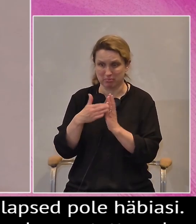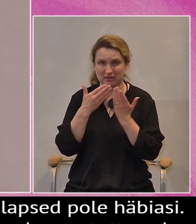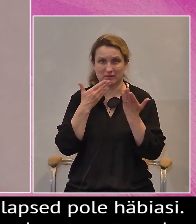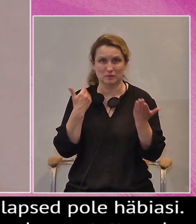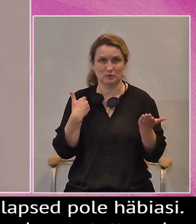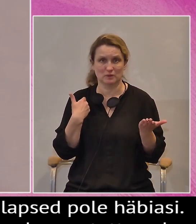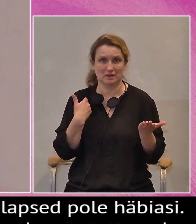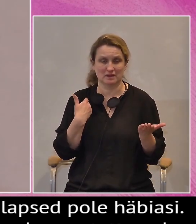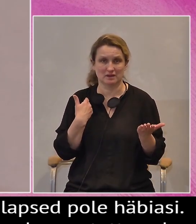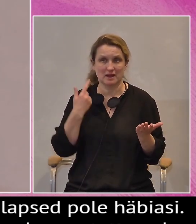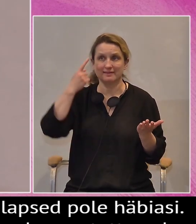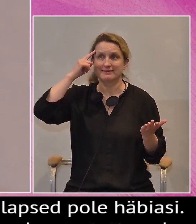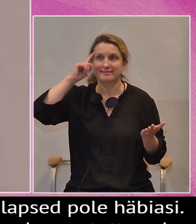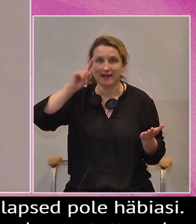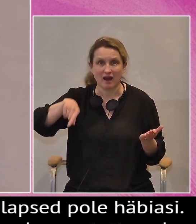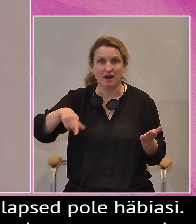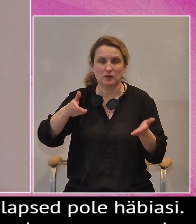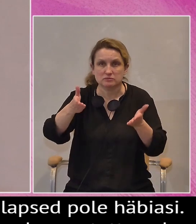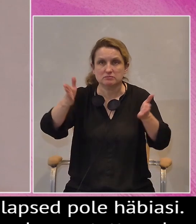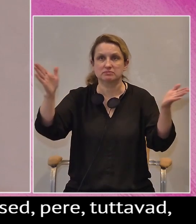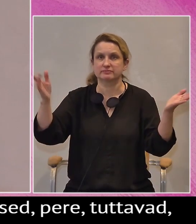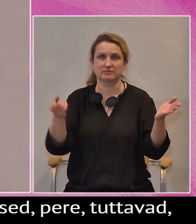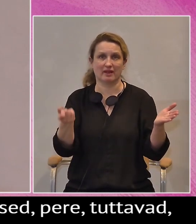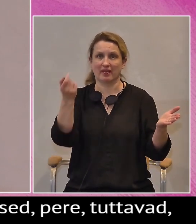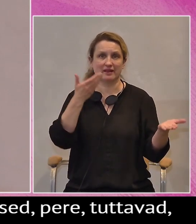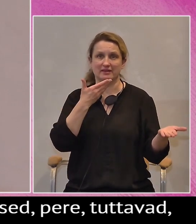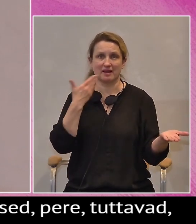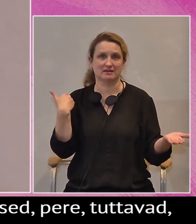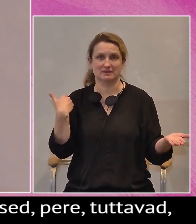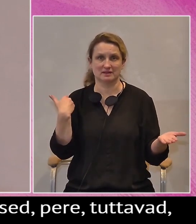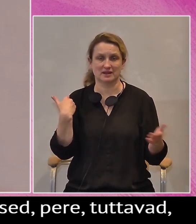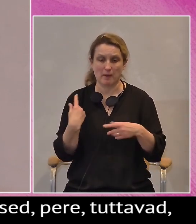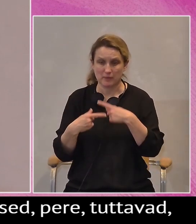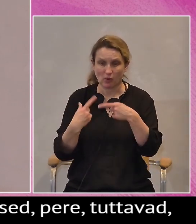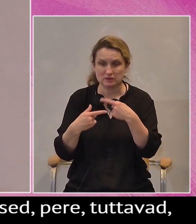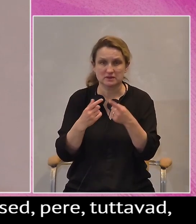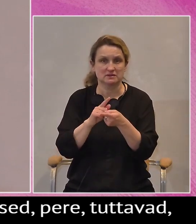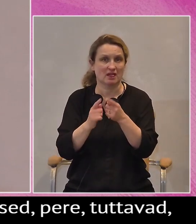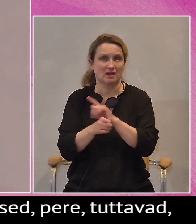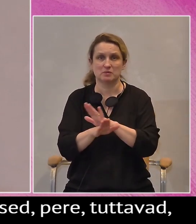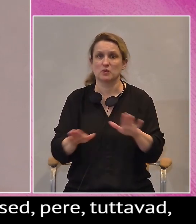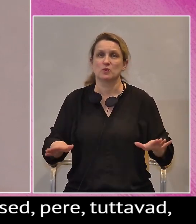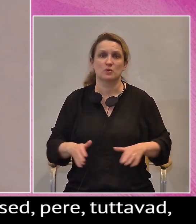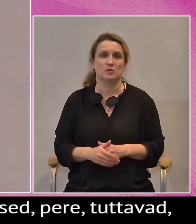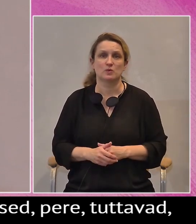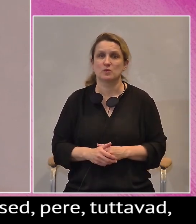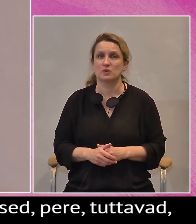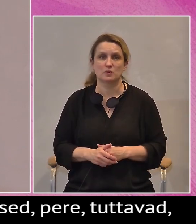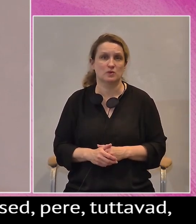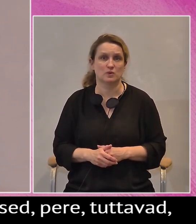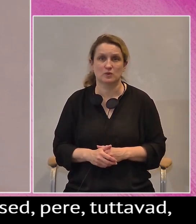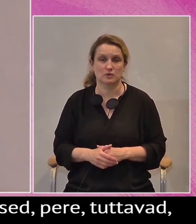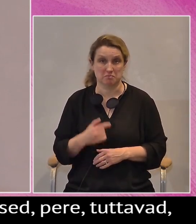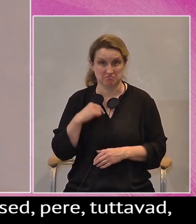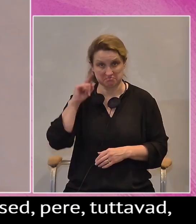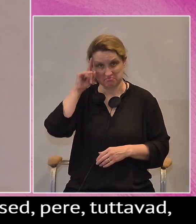If we don't speak about it, we don't get help, there will be no awareness, and processes will